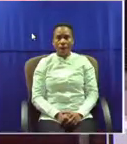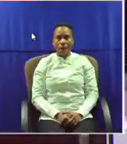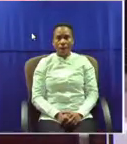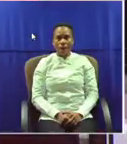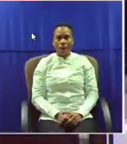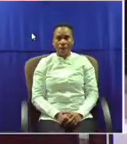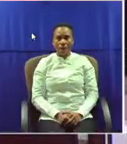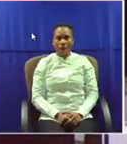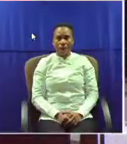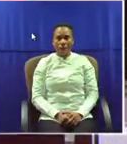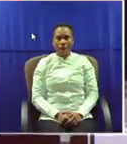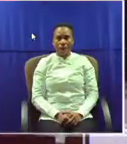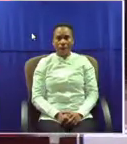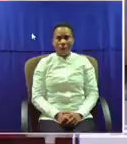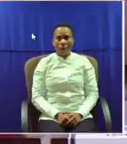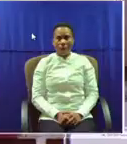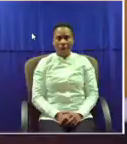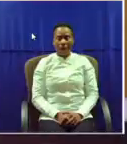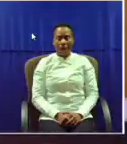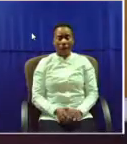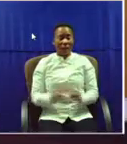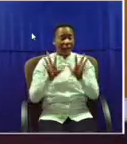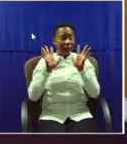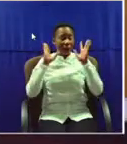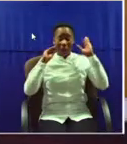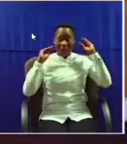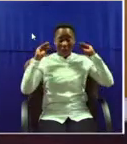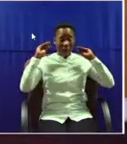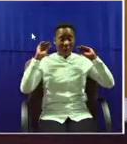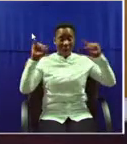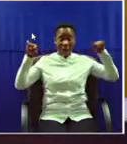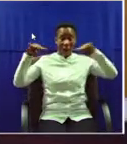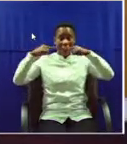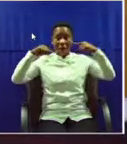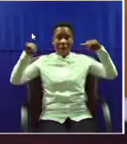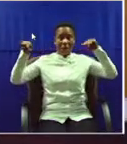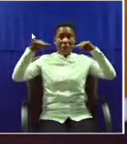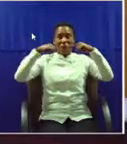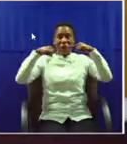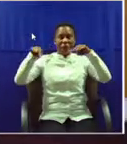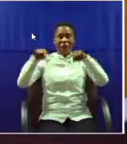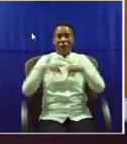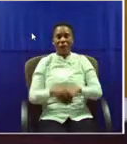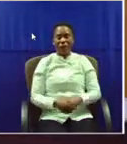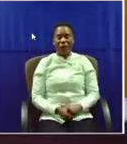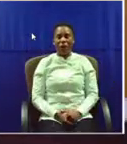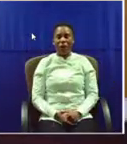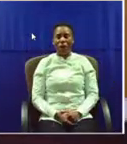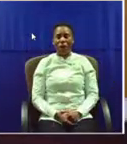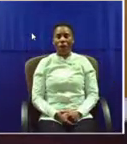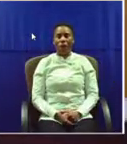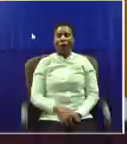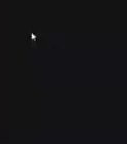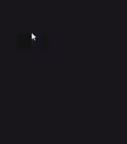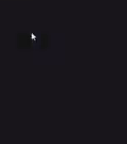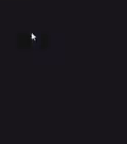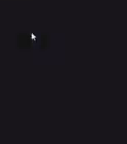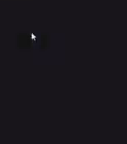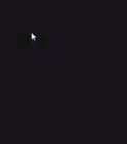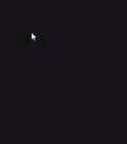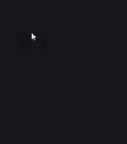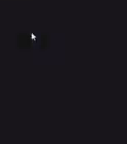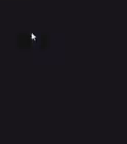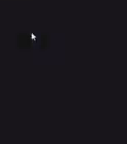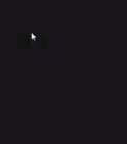of allowing again for sexual harassment of women. You are wrong. I'm going to ask you for the last time, speaker. No, it's